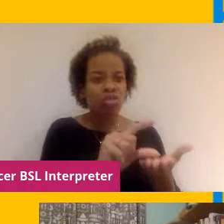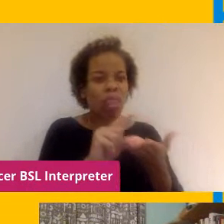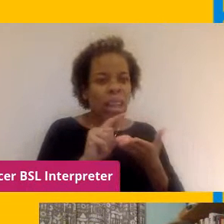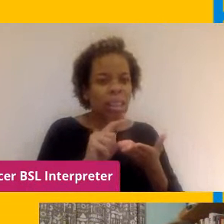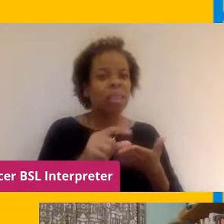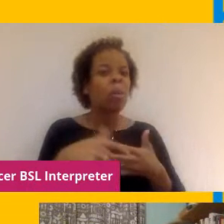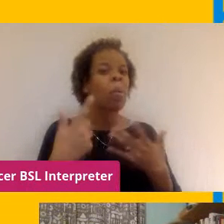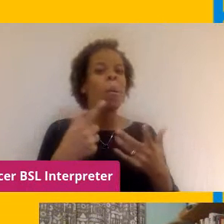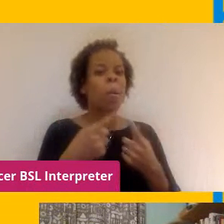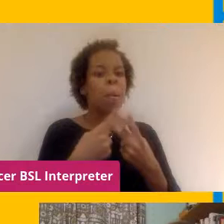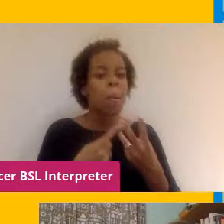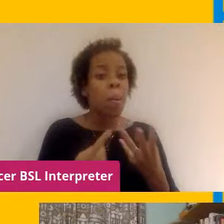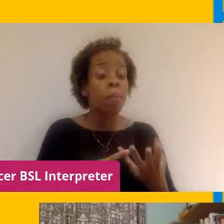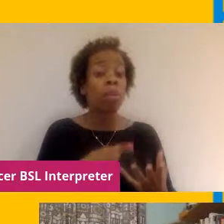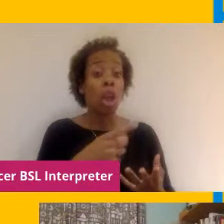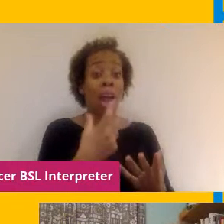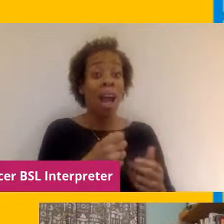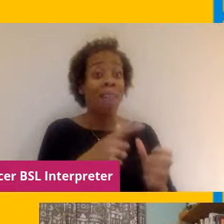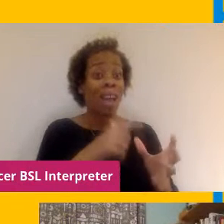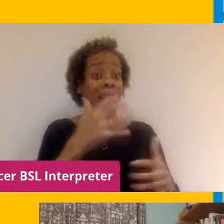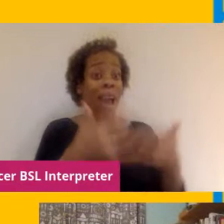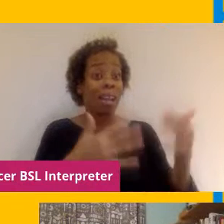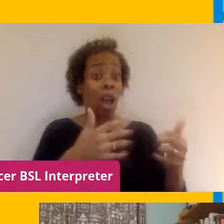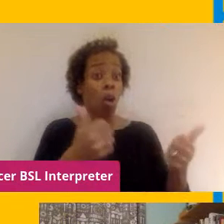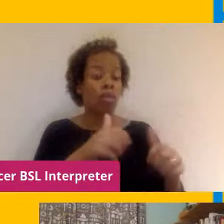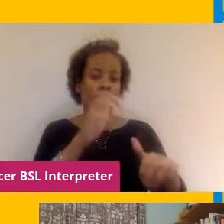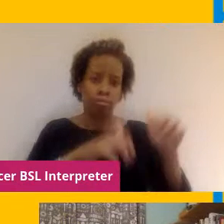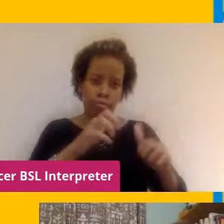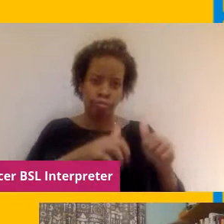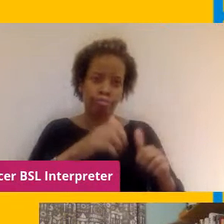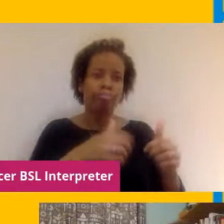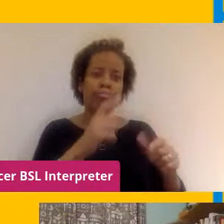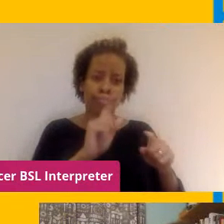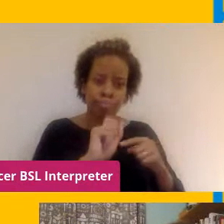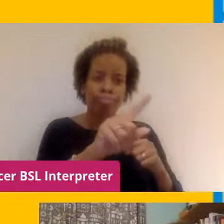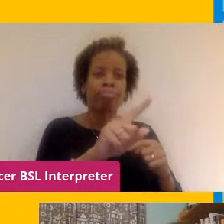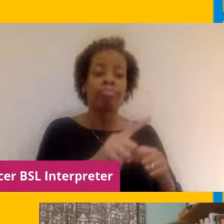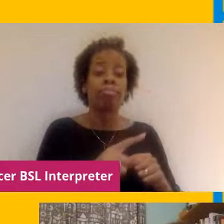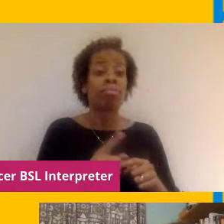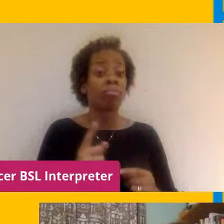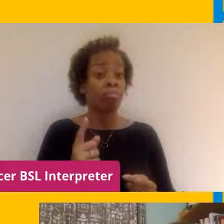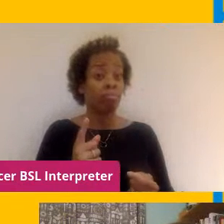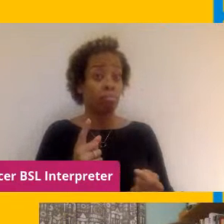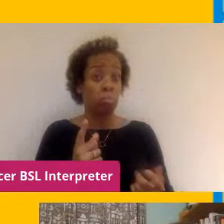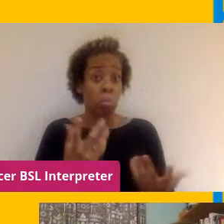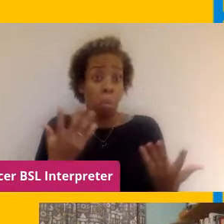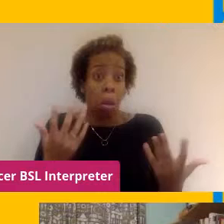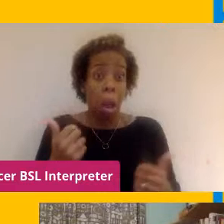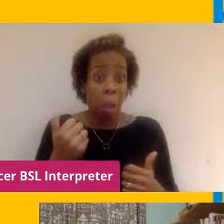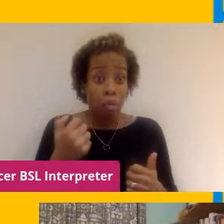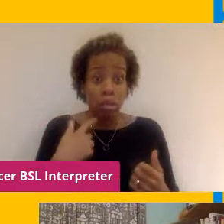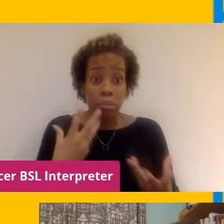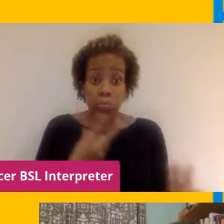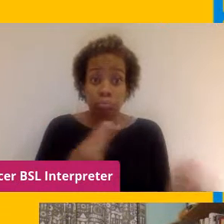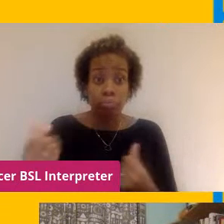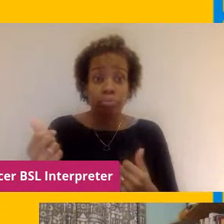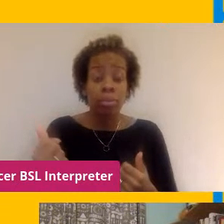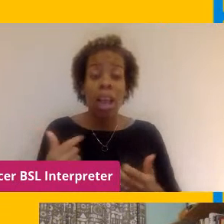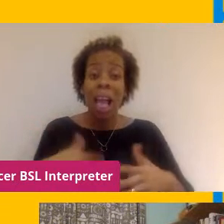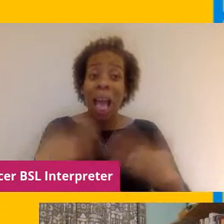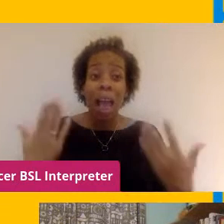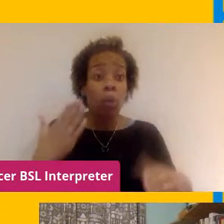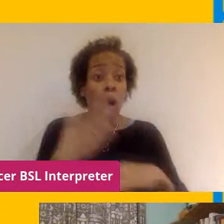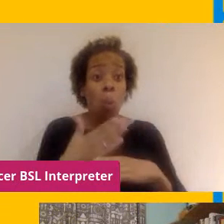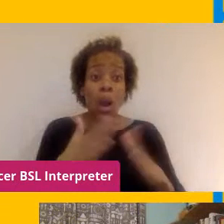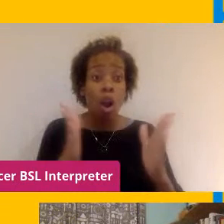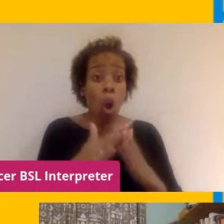will have an account. It'll be a much simpler process. But it is quite easy, and apparently it's available to anybody who's worked at home, even